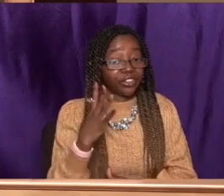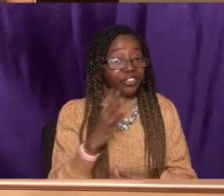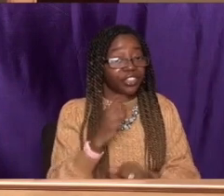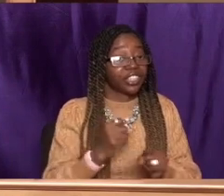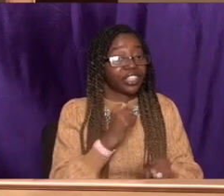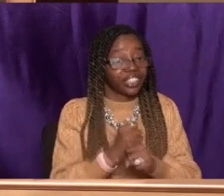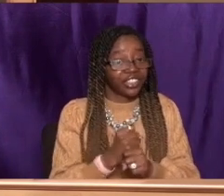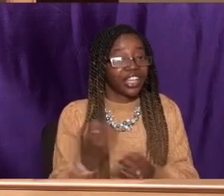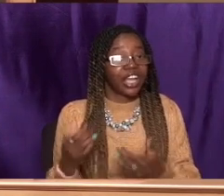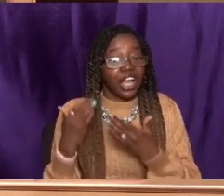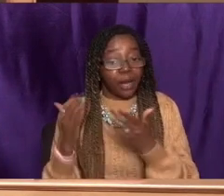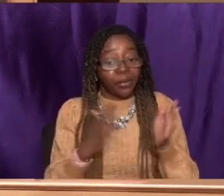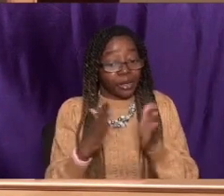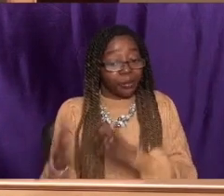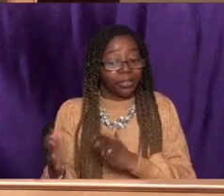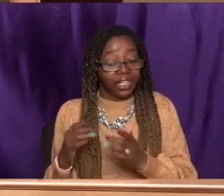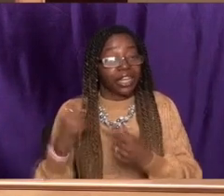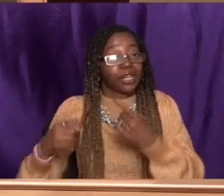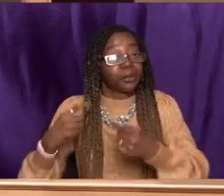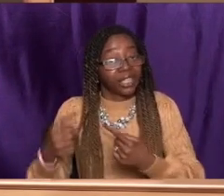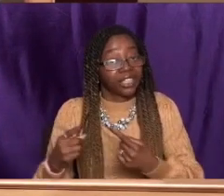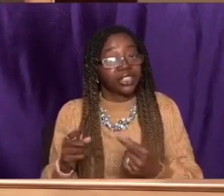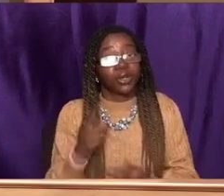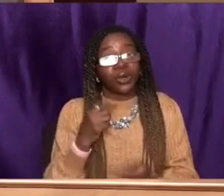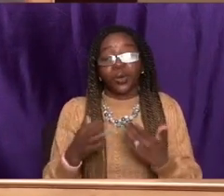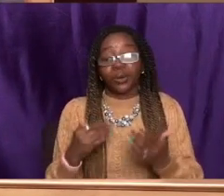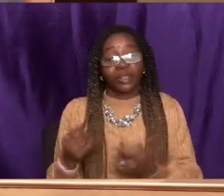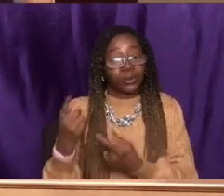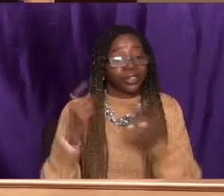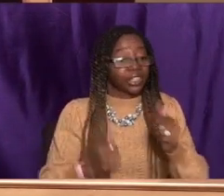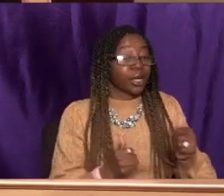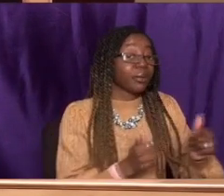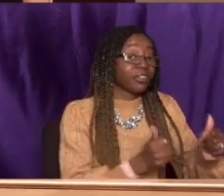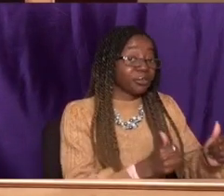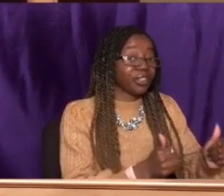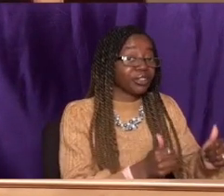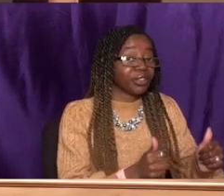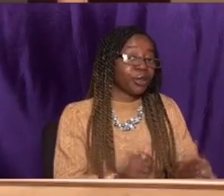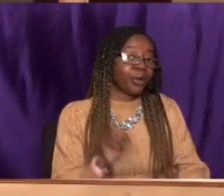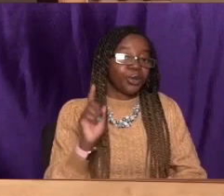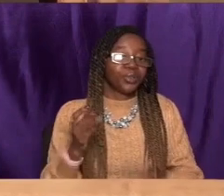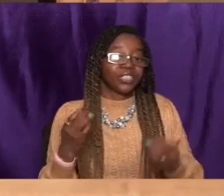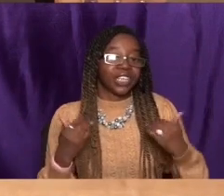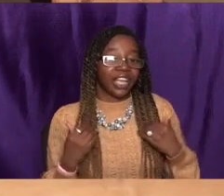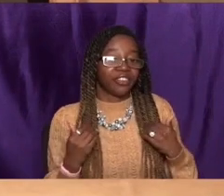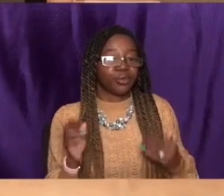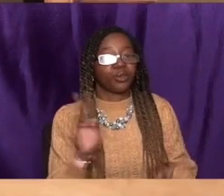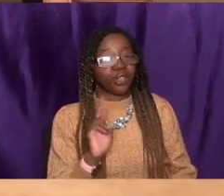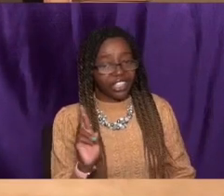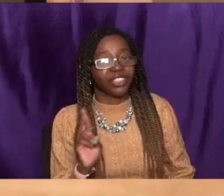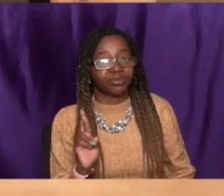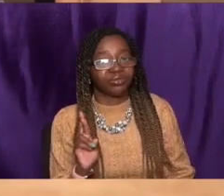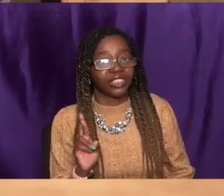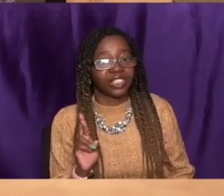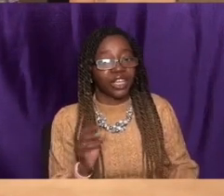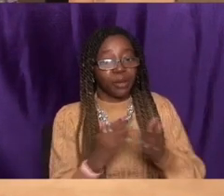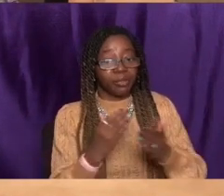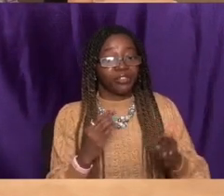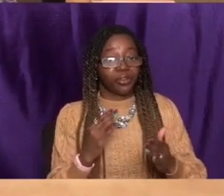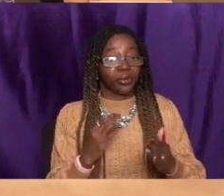I'll put the infrastructure in place. They'll be able to go on. And who's ever supposed to come after me? You need to have them ready by the sixth